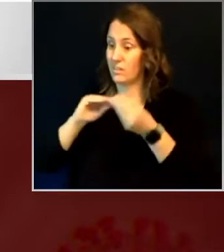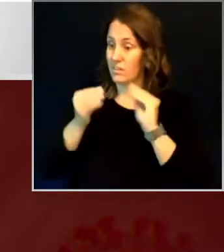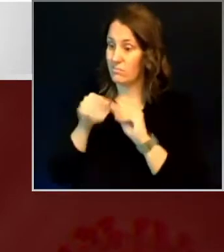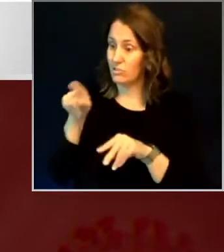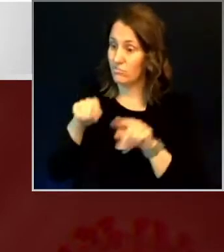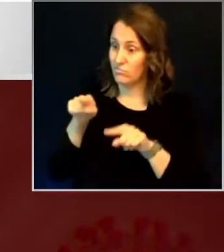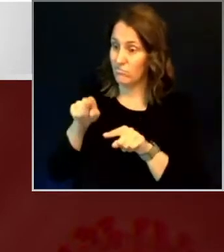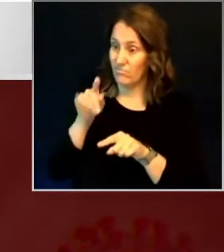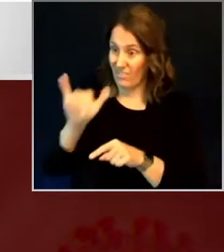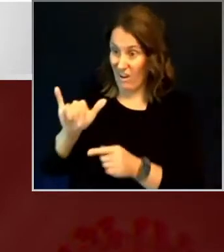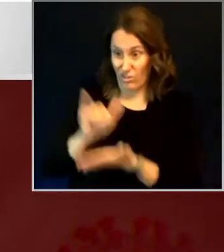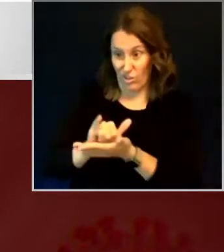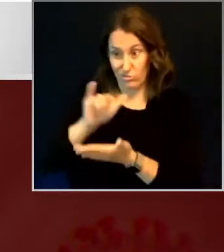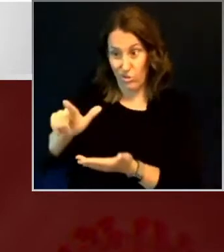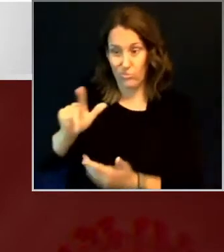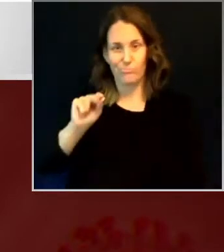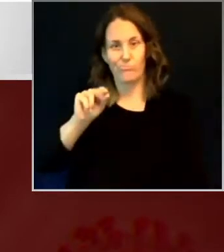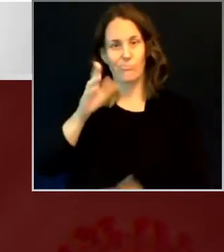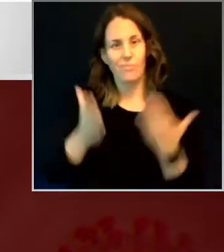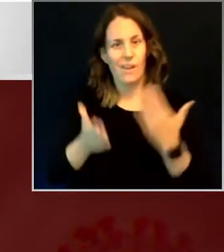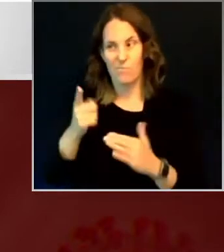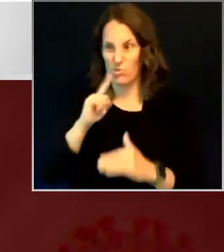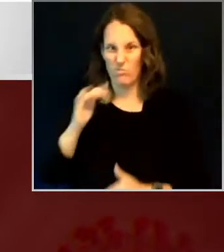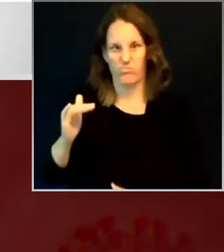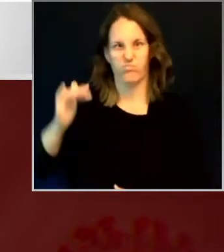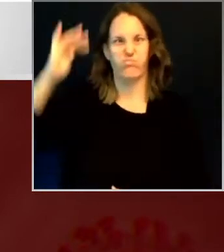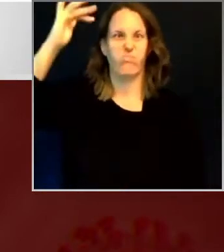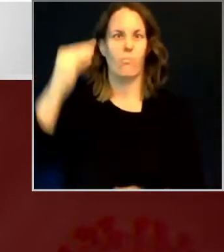still be transmitting the virus?